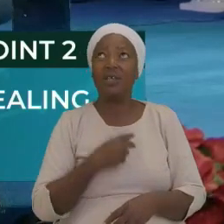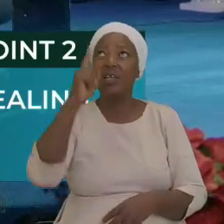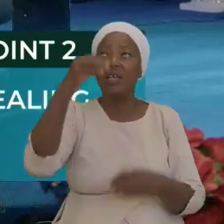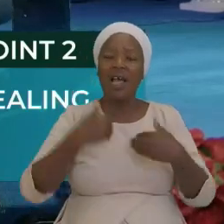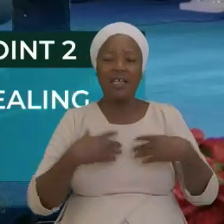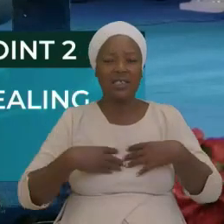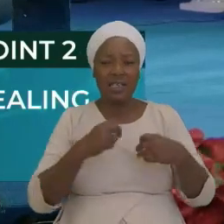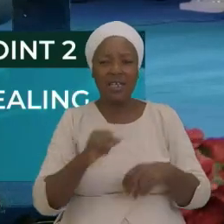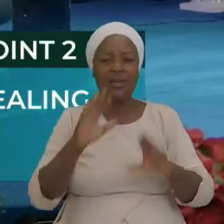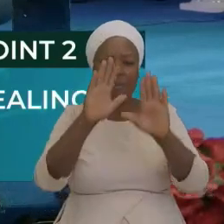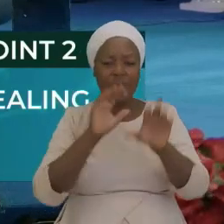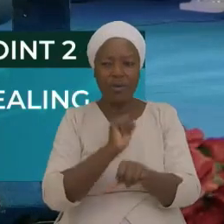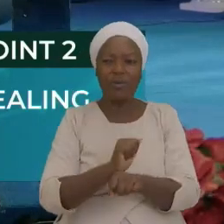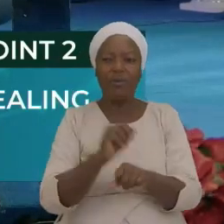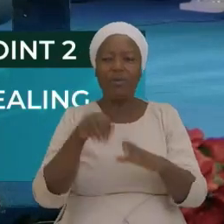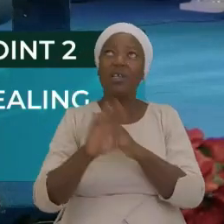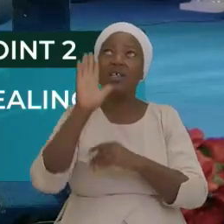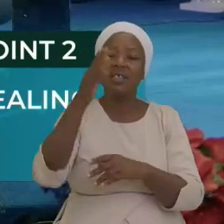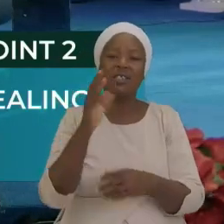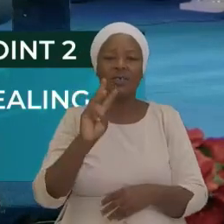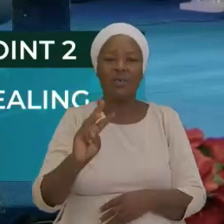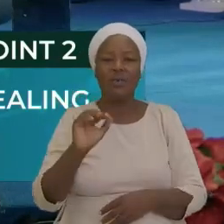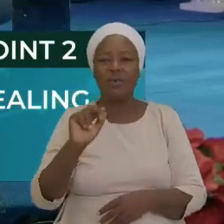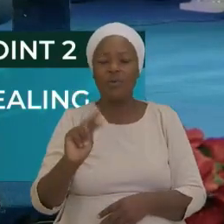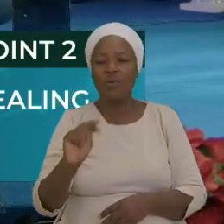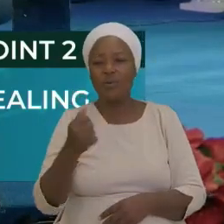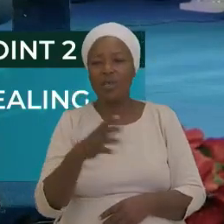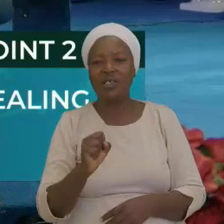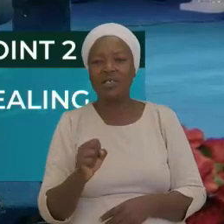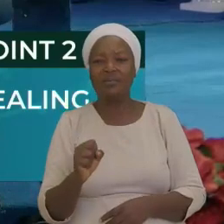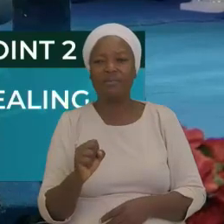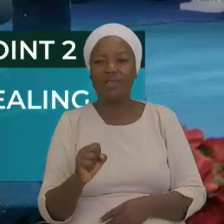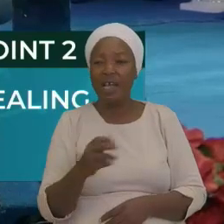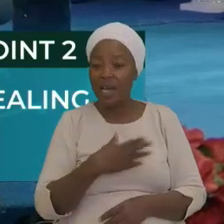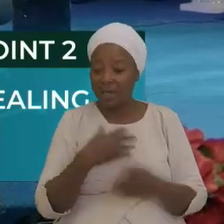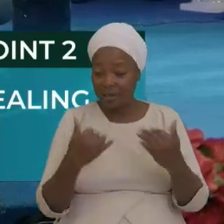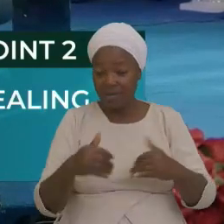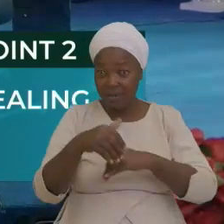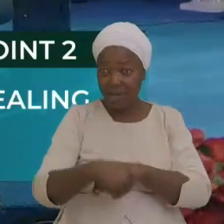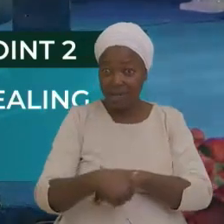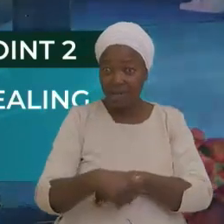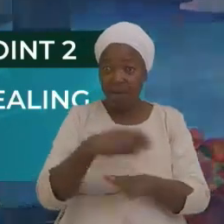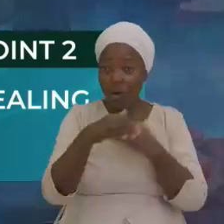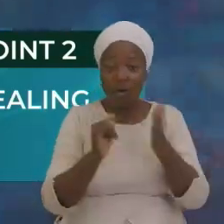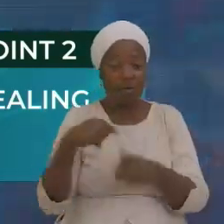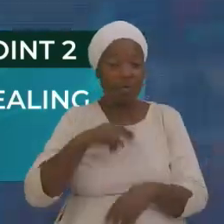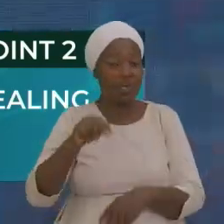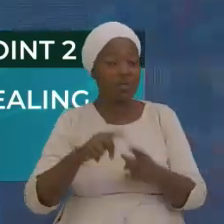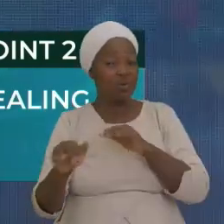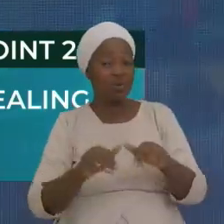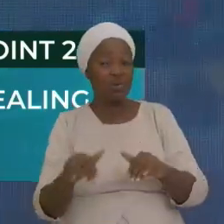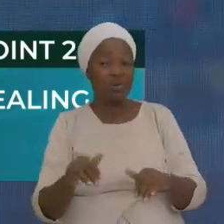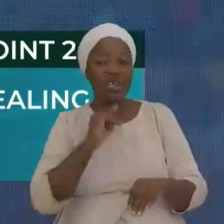healing, miracle in his wings. And tonight, all we need to do is